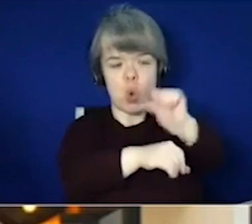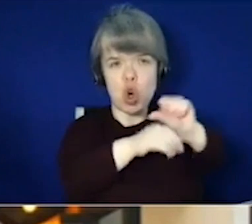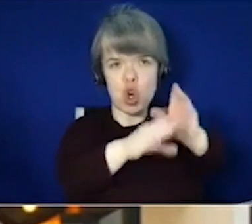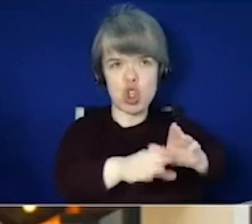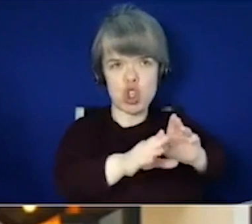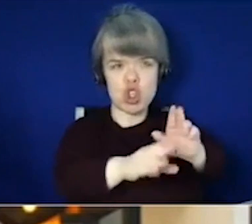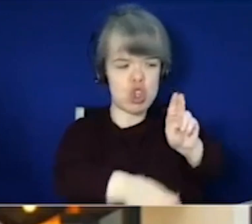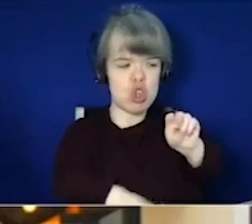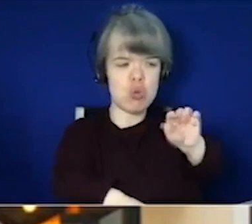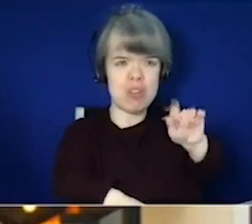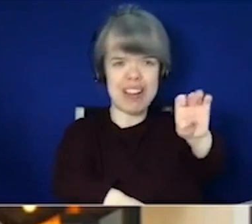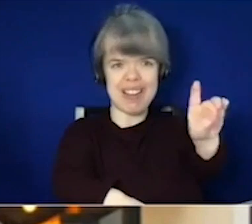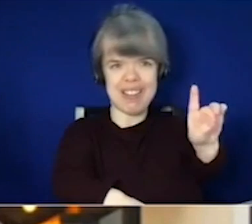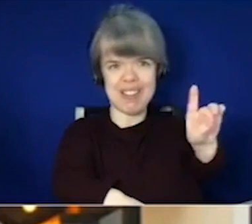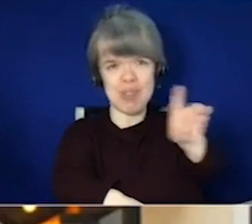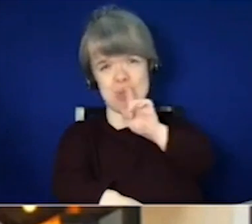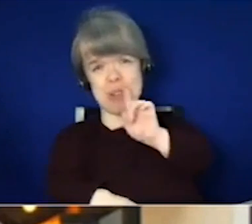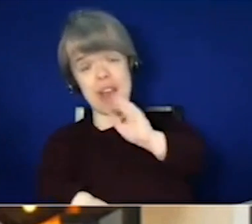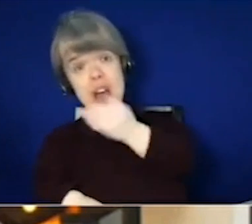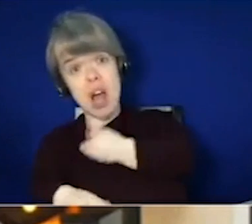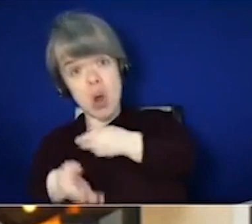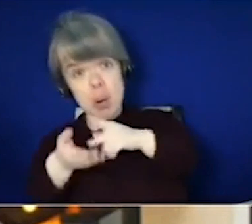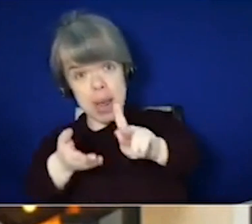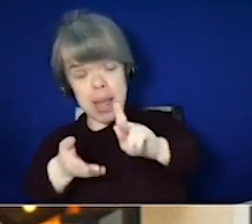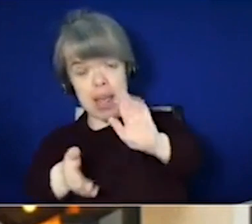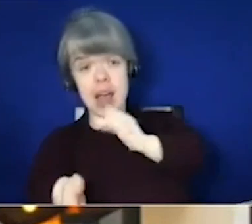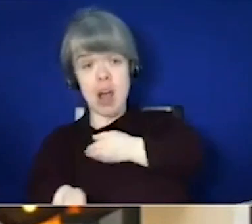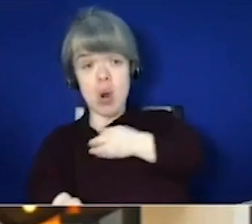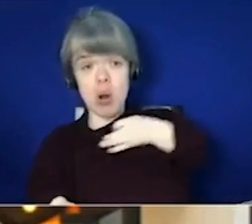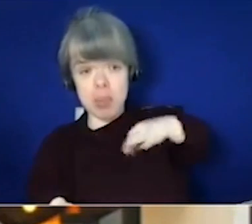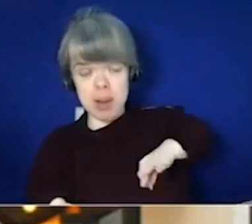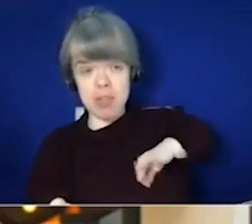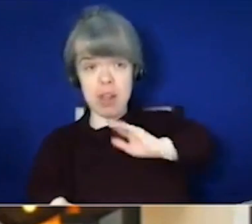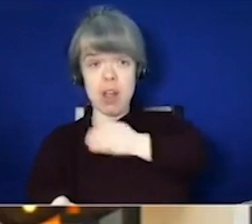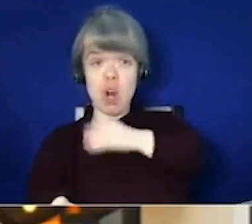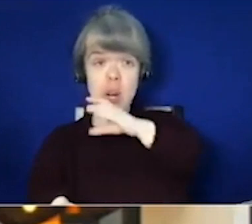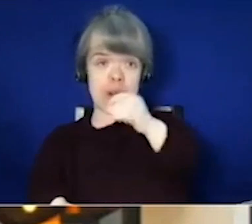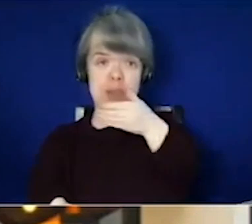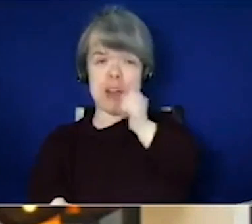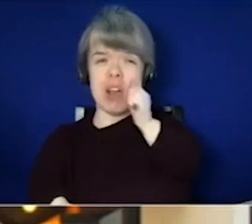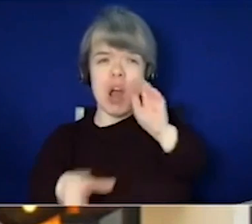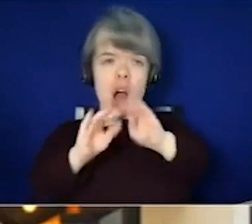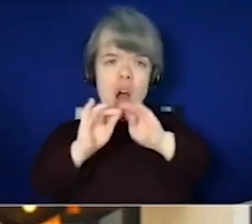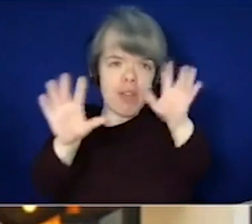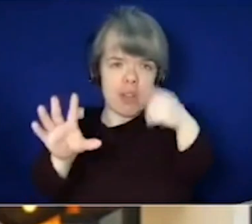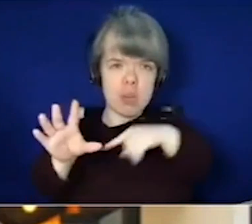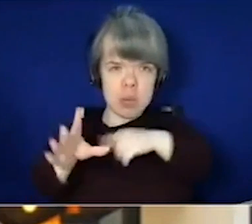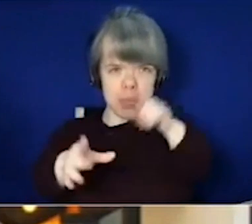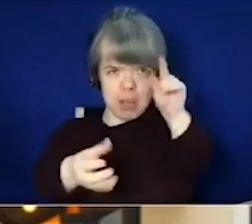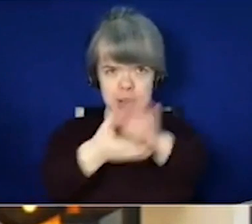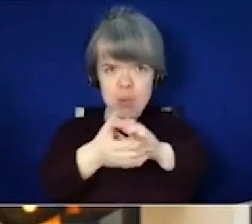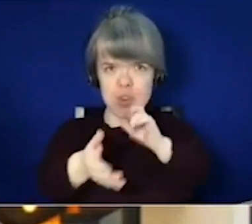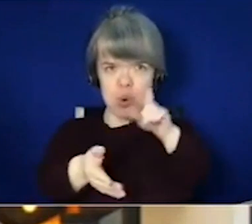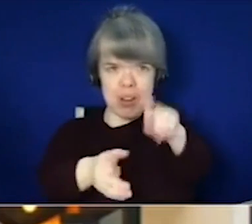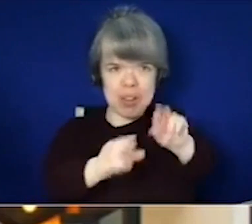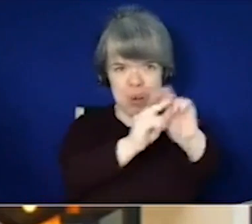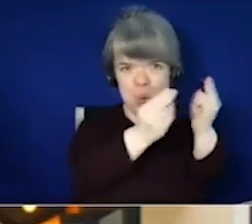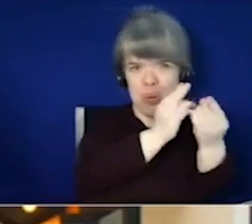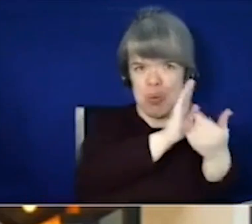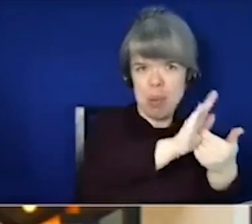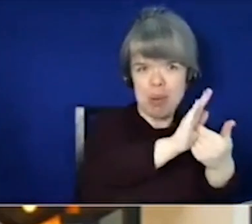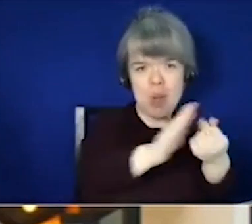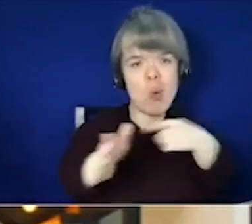day. So let's go. Let's hear from you. Great. Thanks so much, Rossianne. Daisy, thank you so much for kicking us off. What an amazing way to